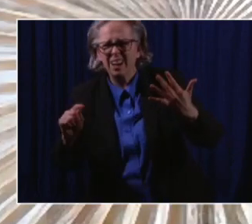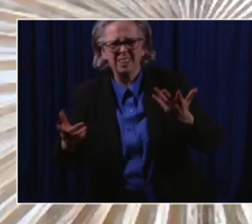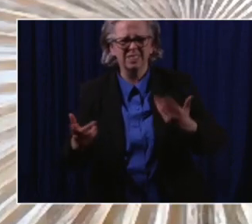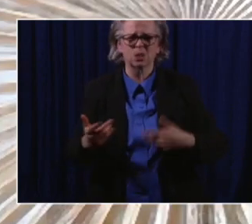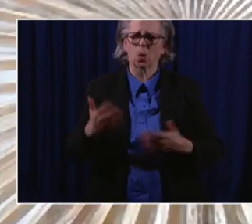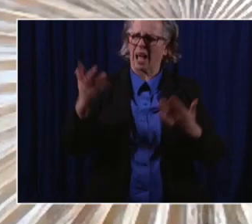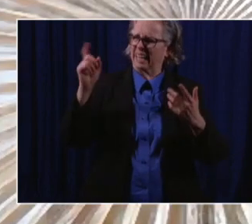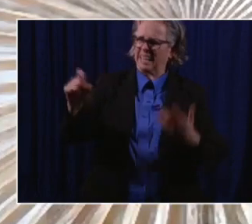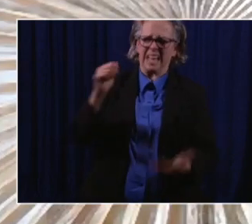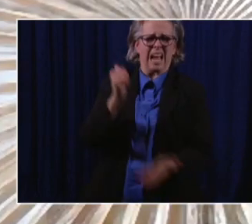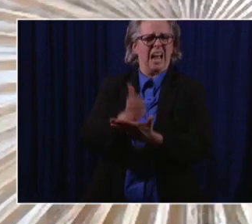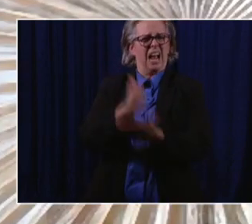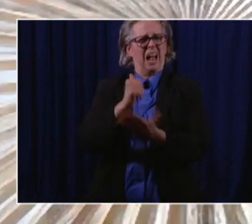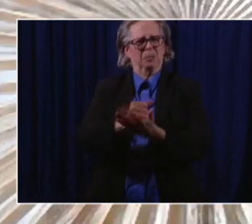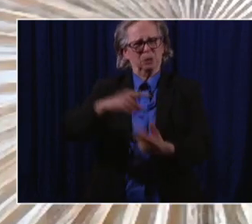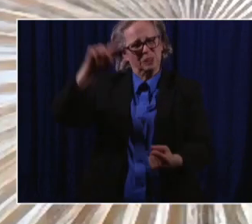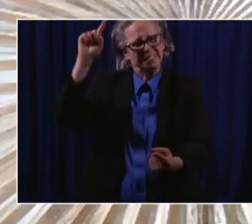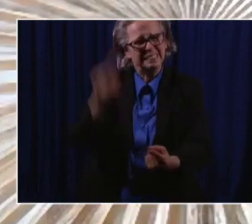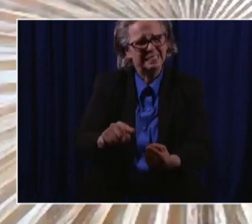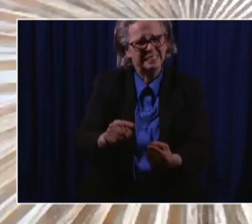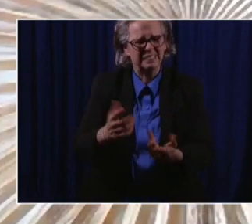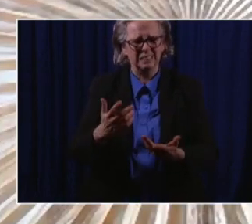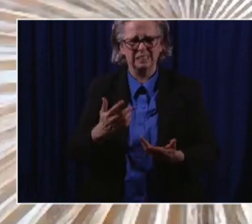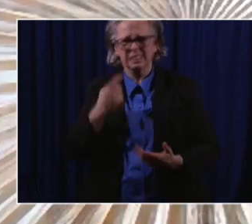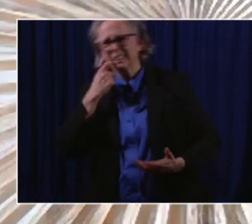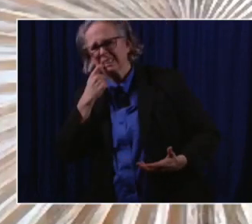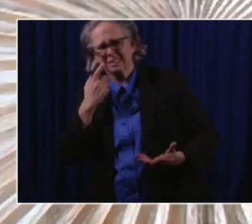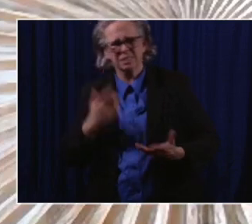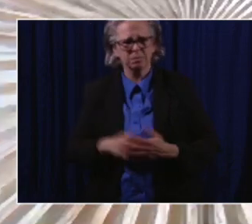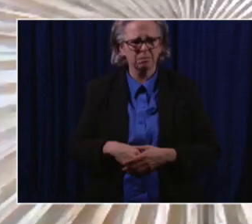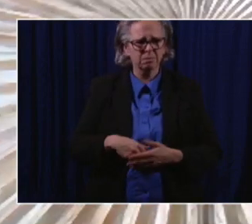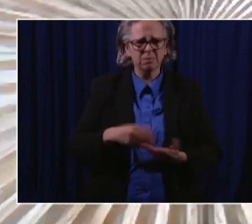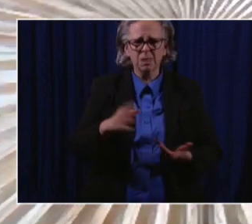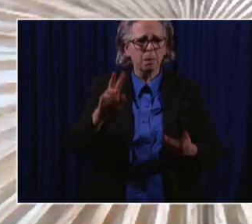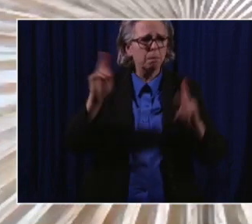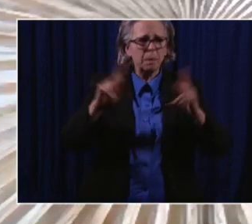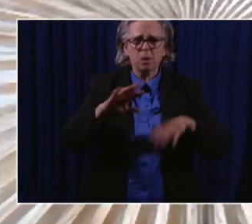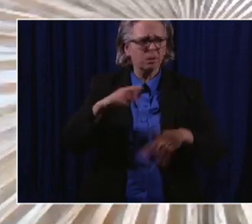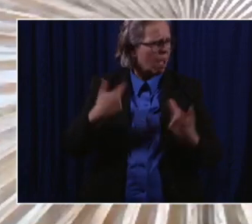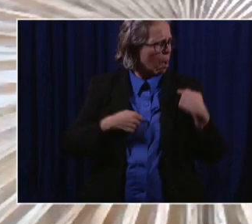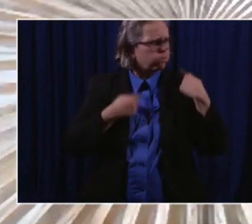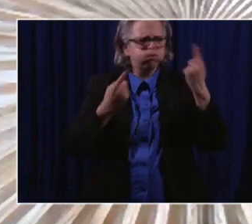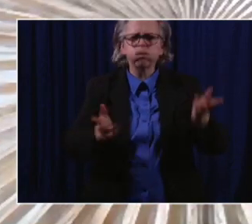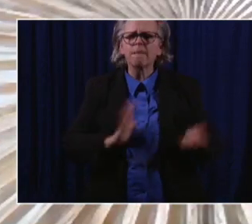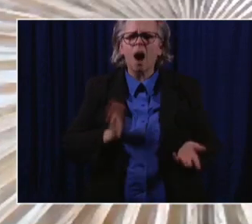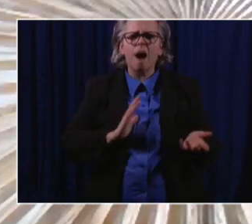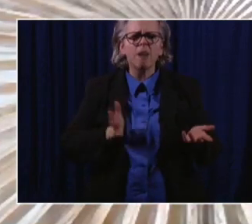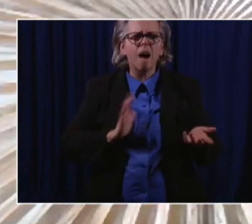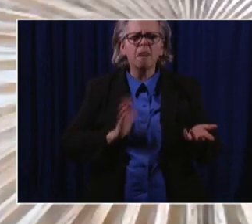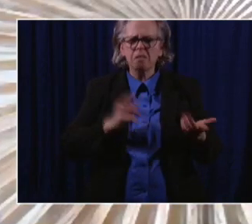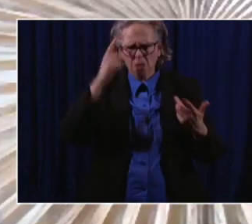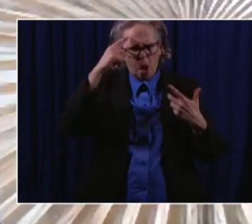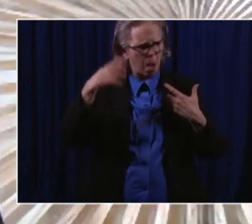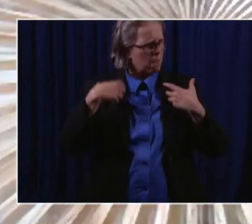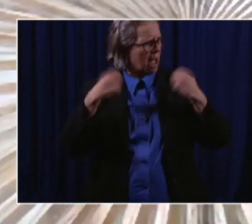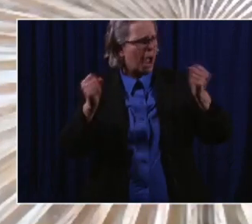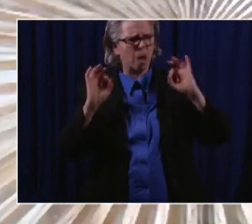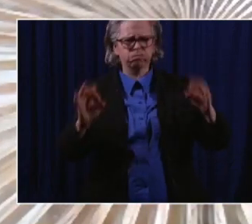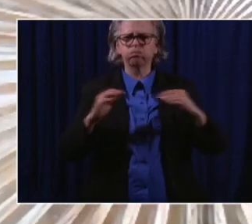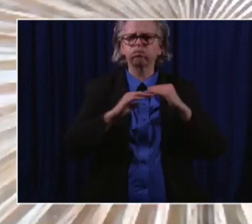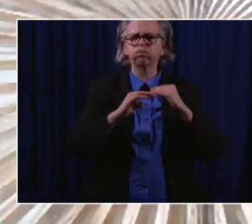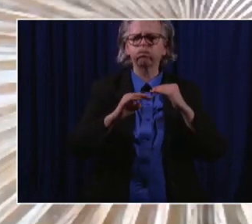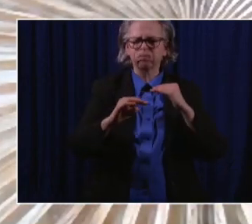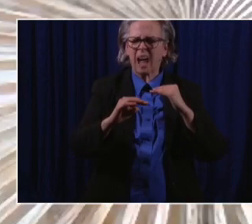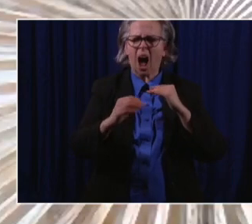worry about mental health or other issues like stress and anxiety are starting to have feelings and symptoms